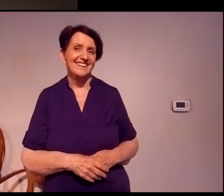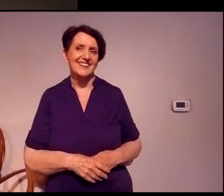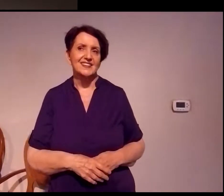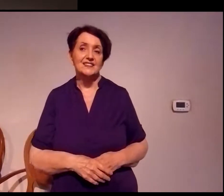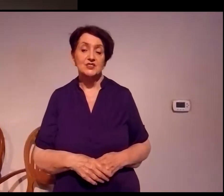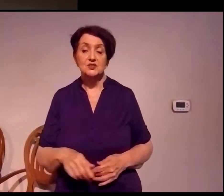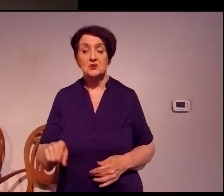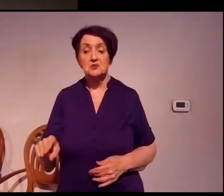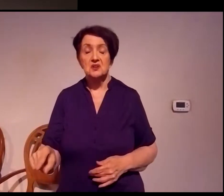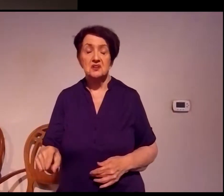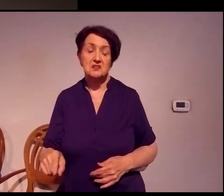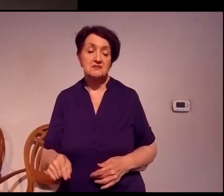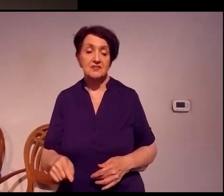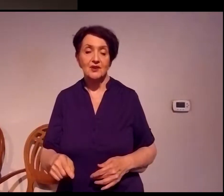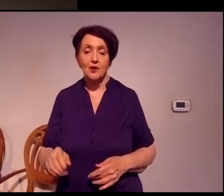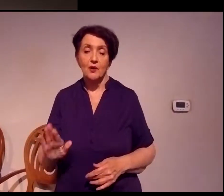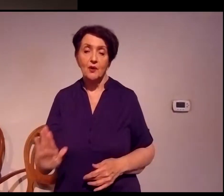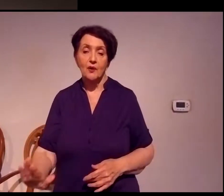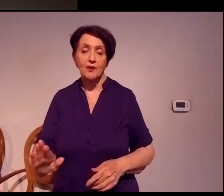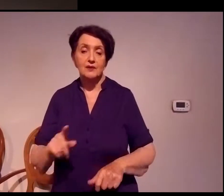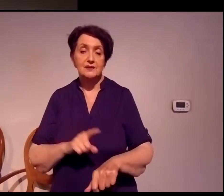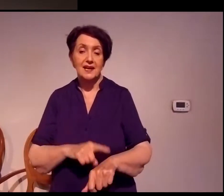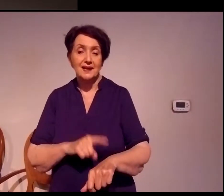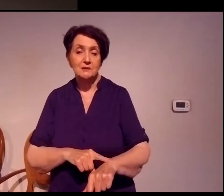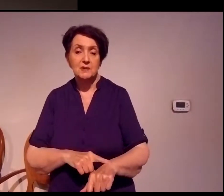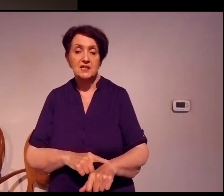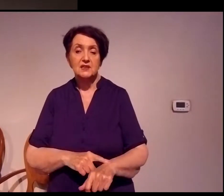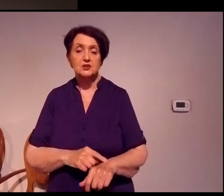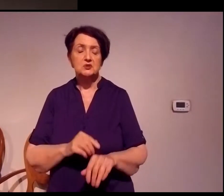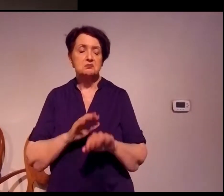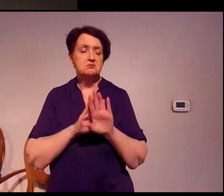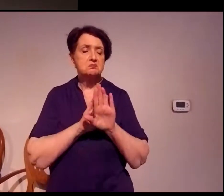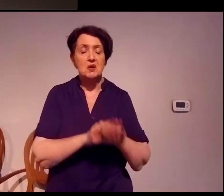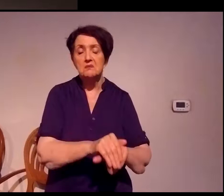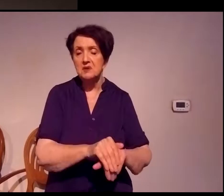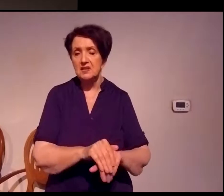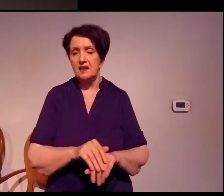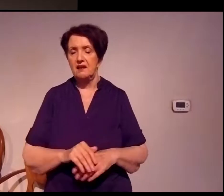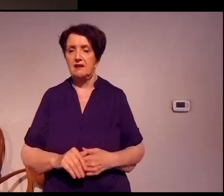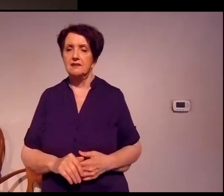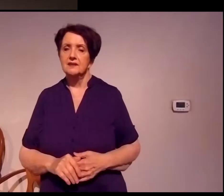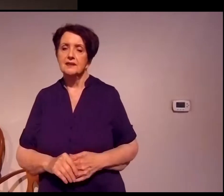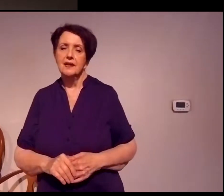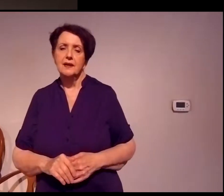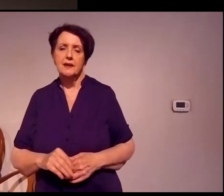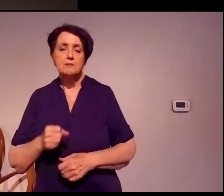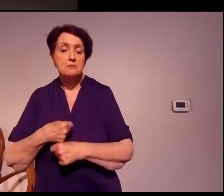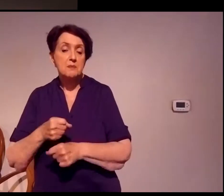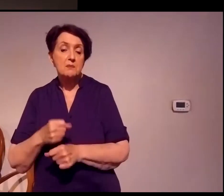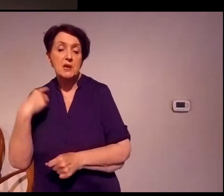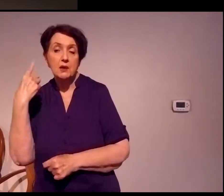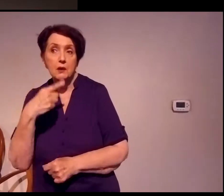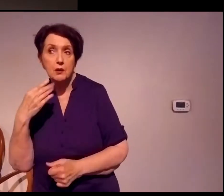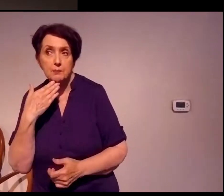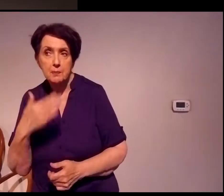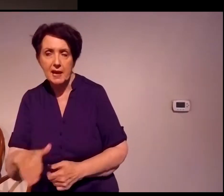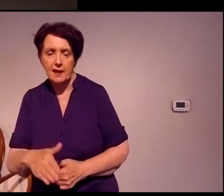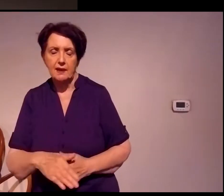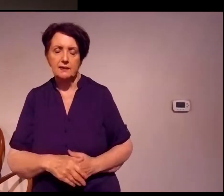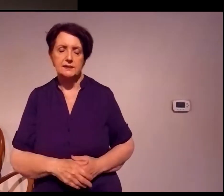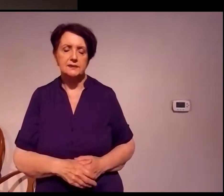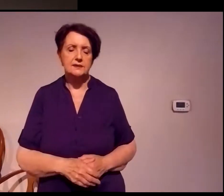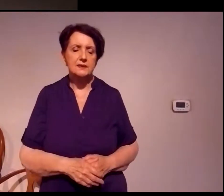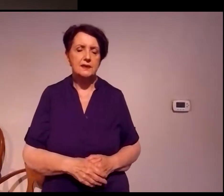So she spent a long time undermining me, doing stuff that would make me look bad, you know, and I would go home and